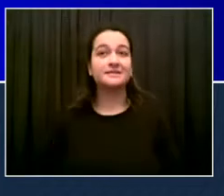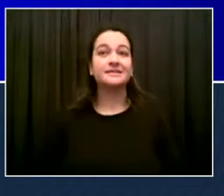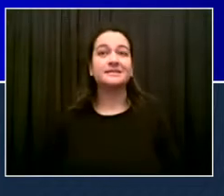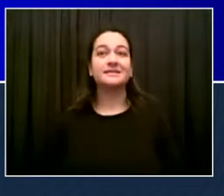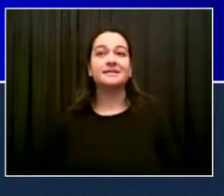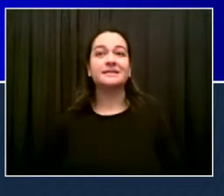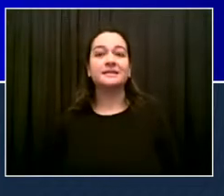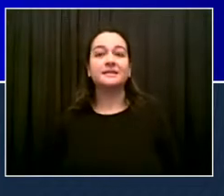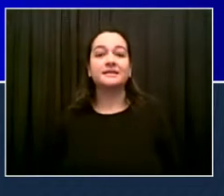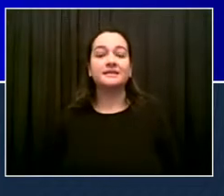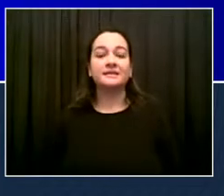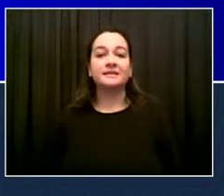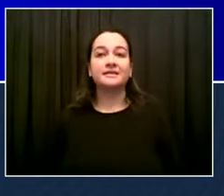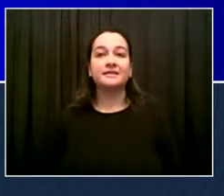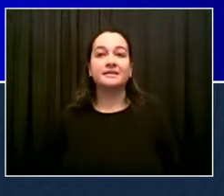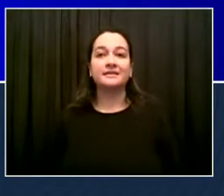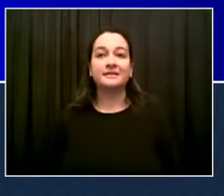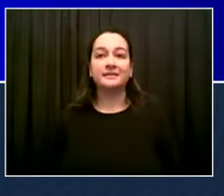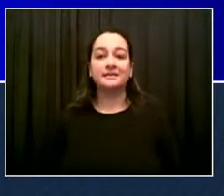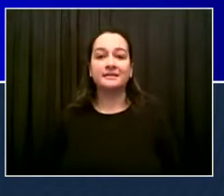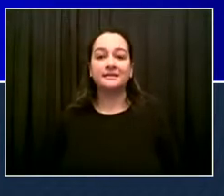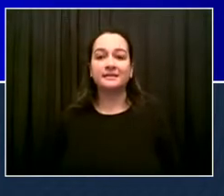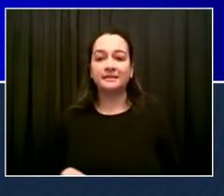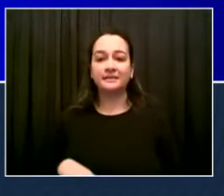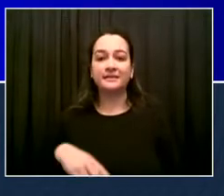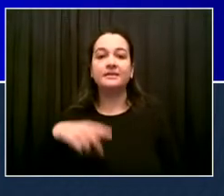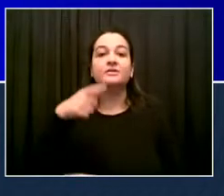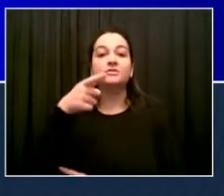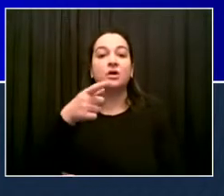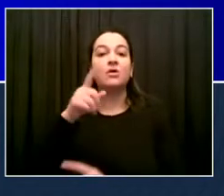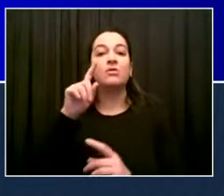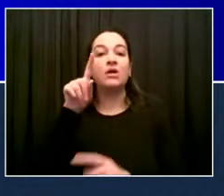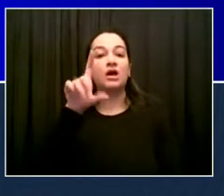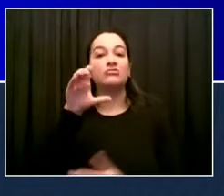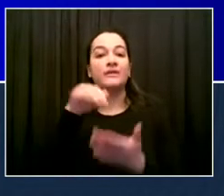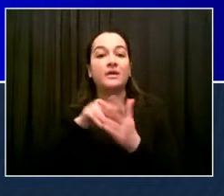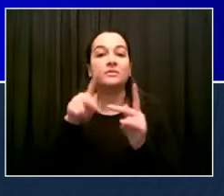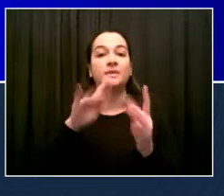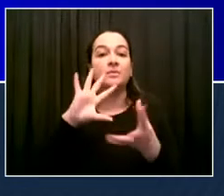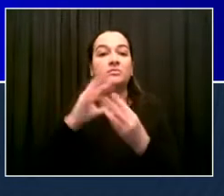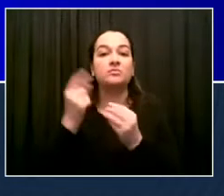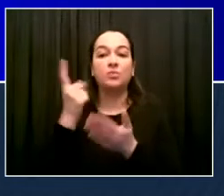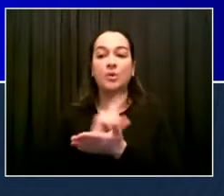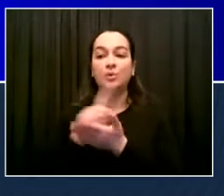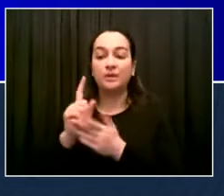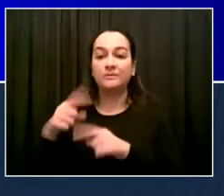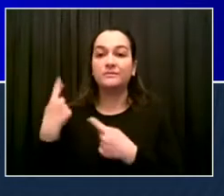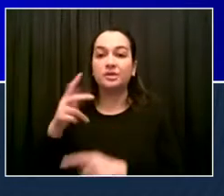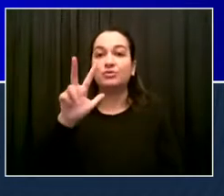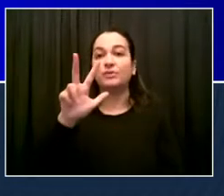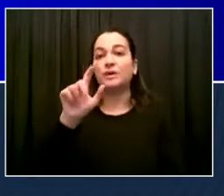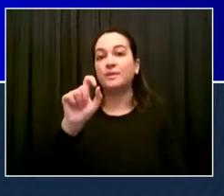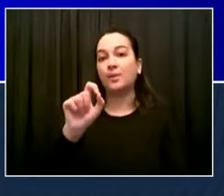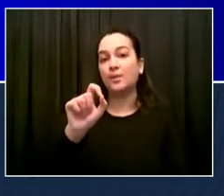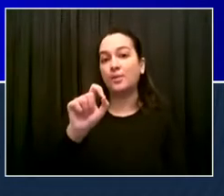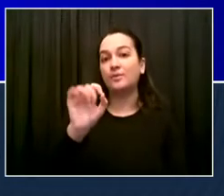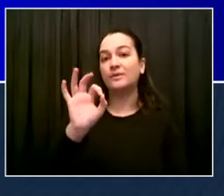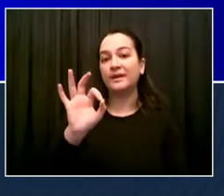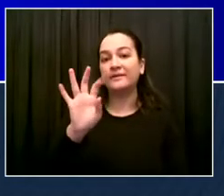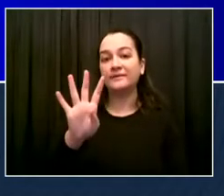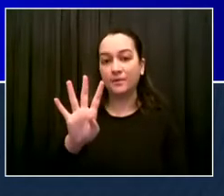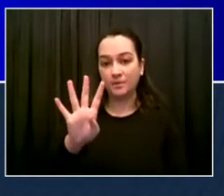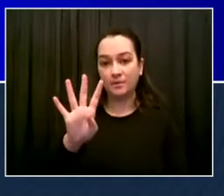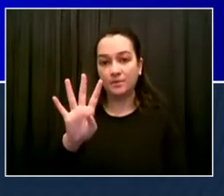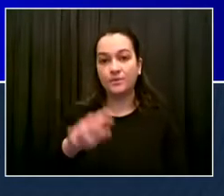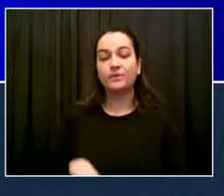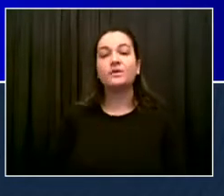54.64%. Hospitalization rate, 3.94 per 100,000. Number two, new reported cases on a 7-day average. Today's